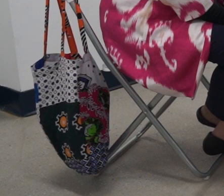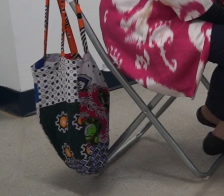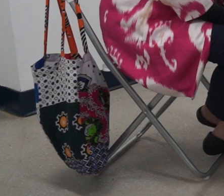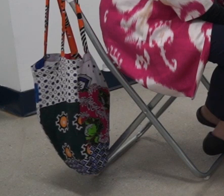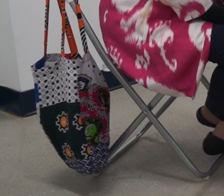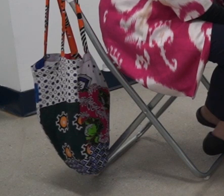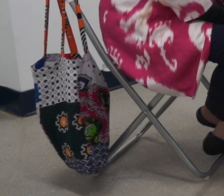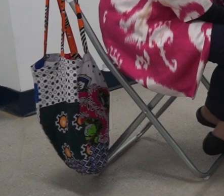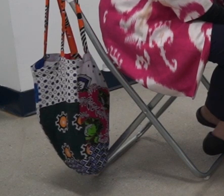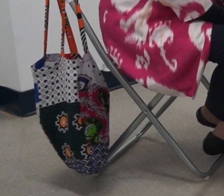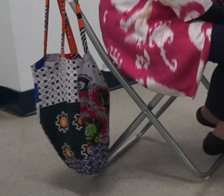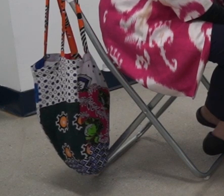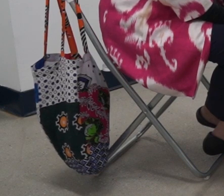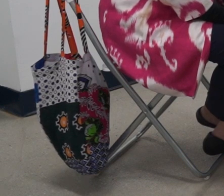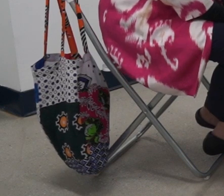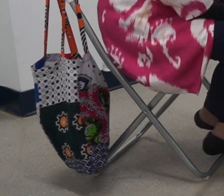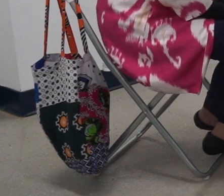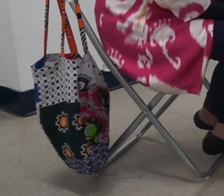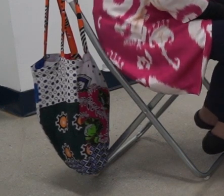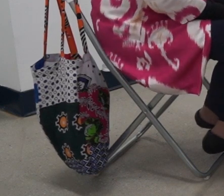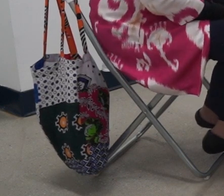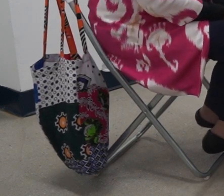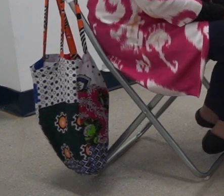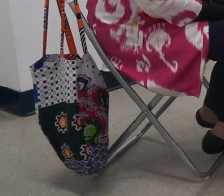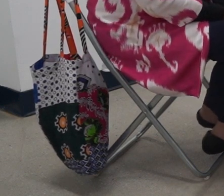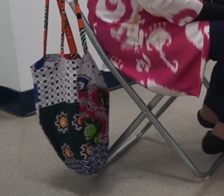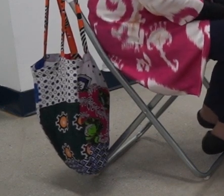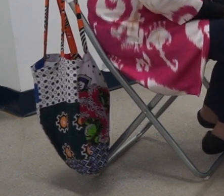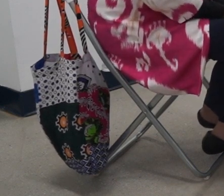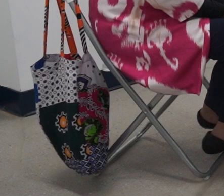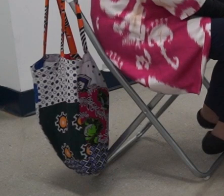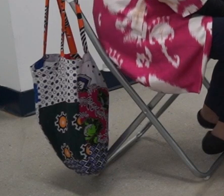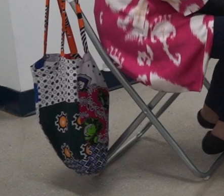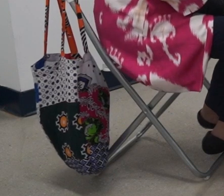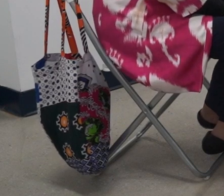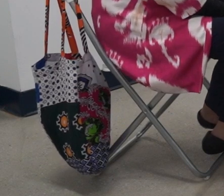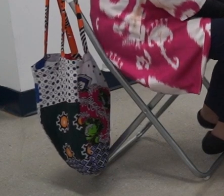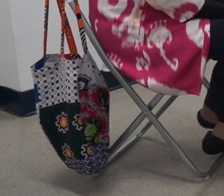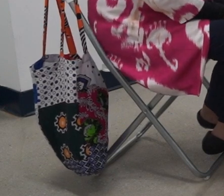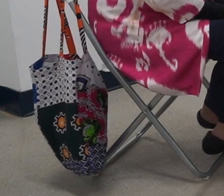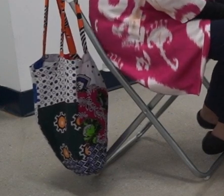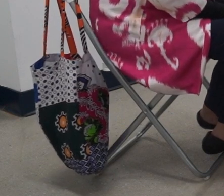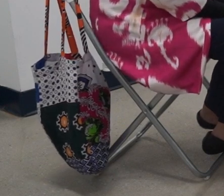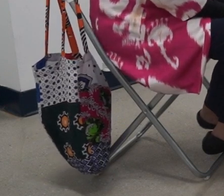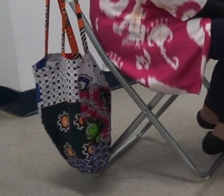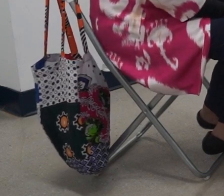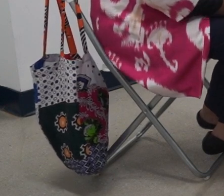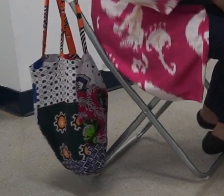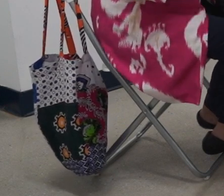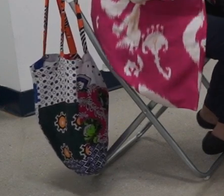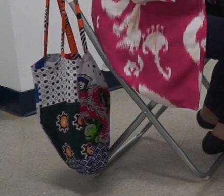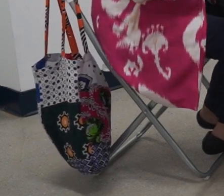Deepa Iyer, author of Social Change Now, and Cathi Choi, who most of you know, who is Director of Policy and Organizing for Women